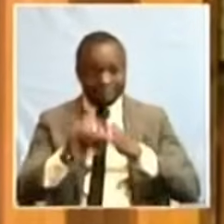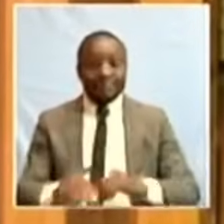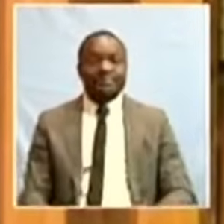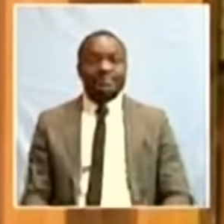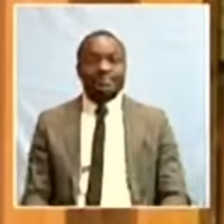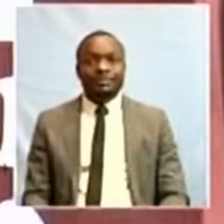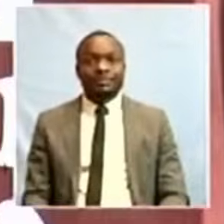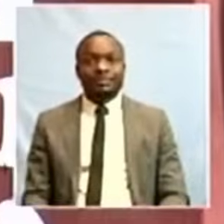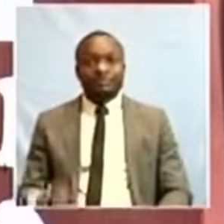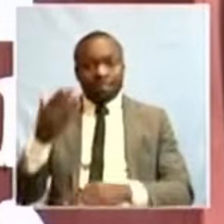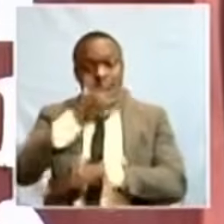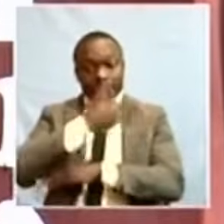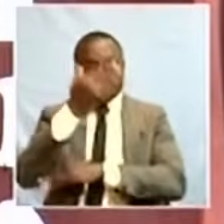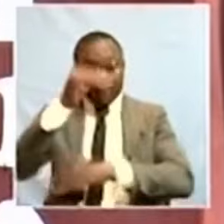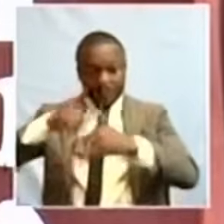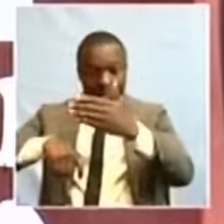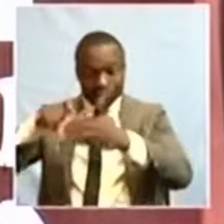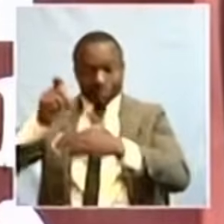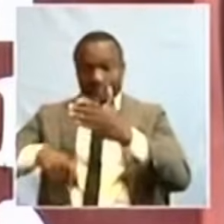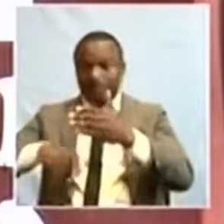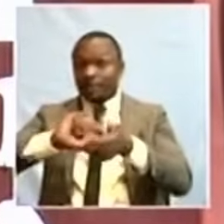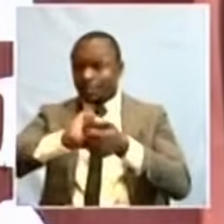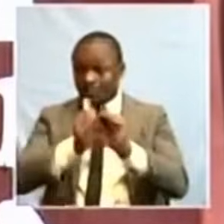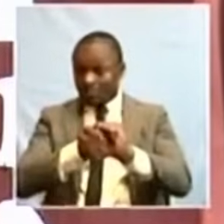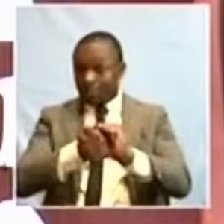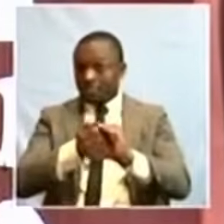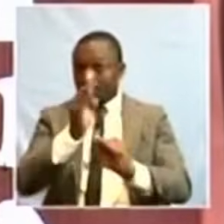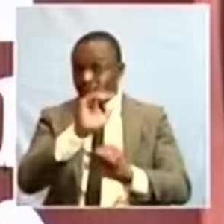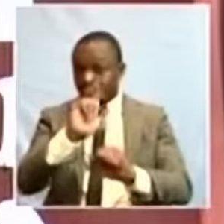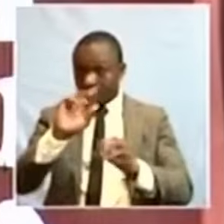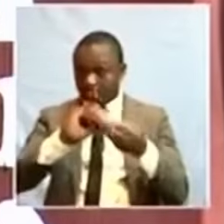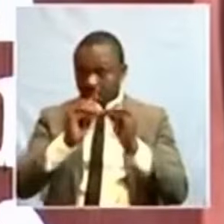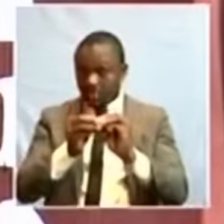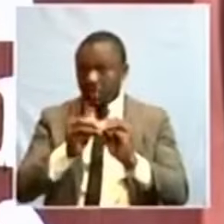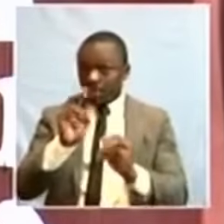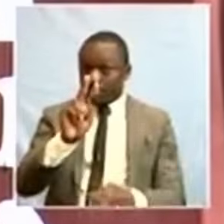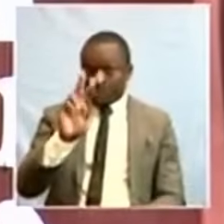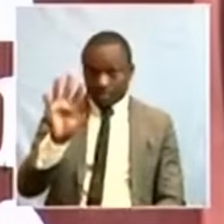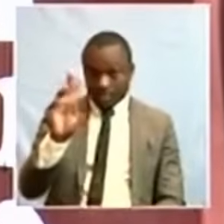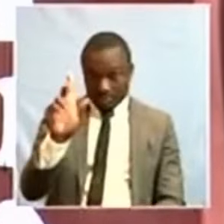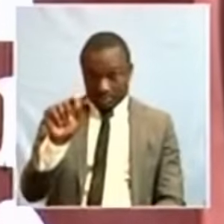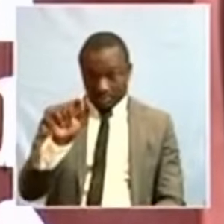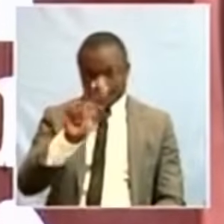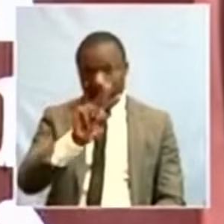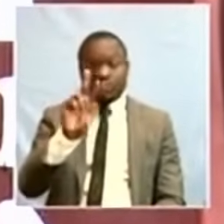The Customs and Exercise Amendment Bill, National Assembly Bill number 24 of